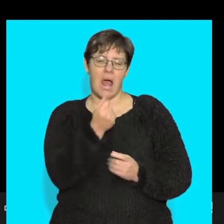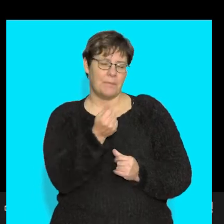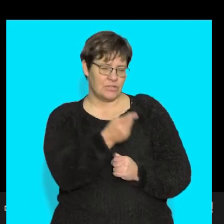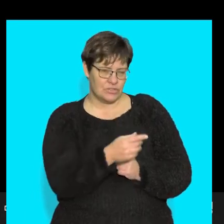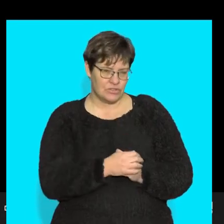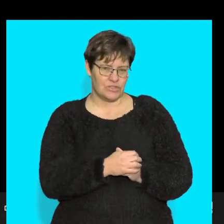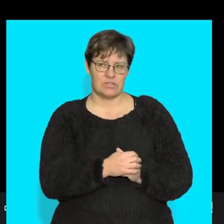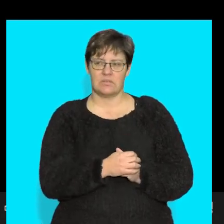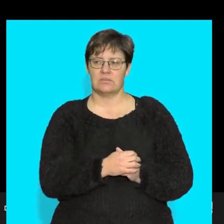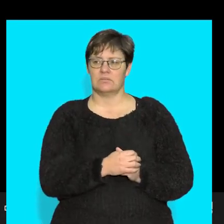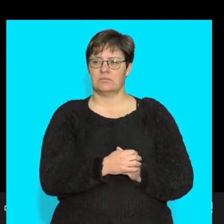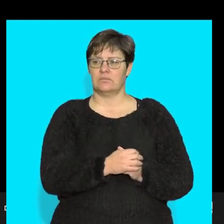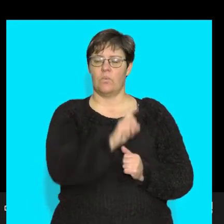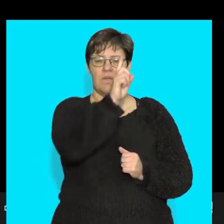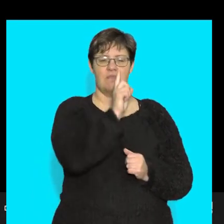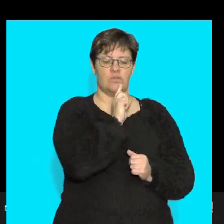sitting on